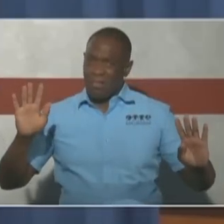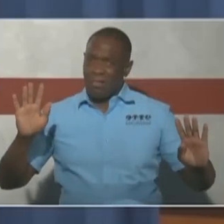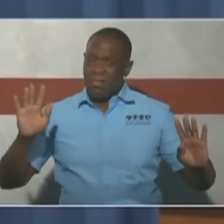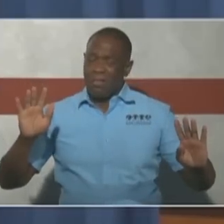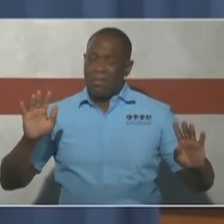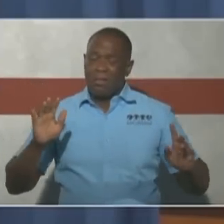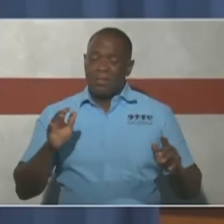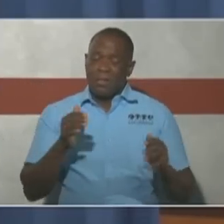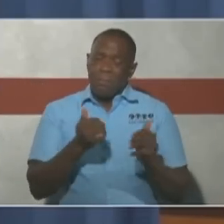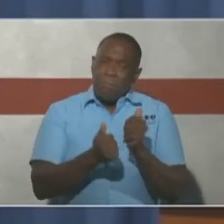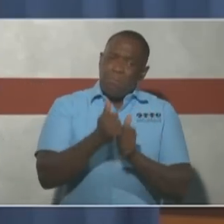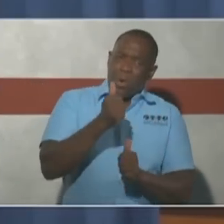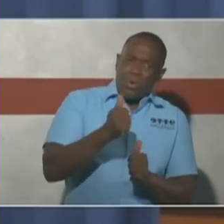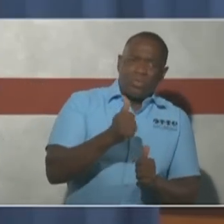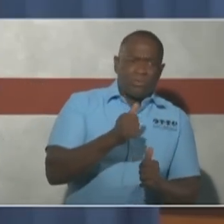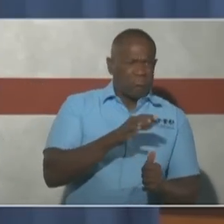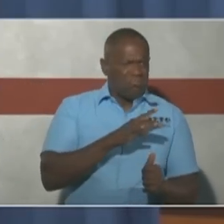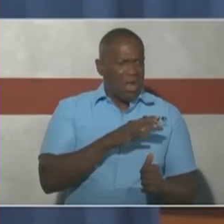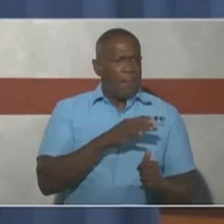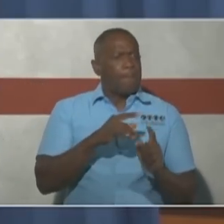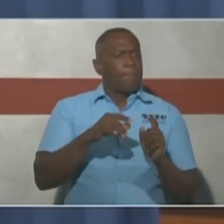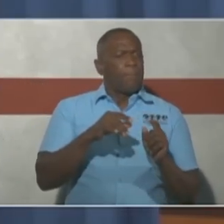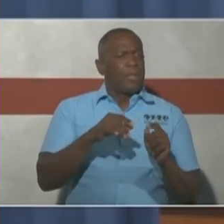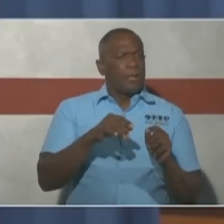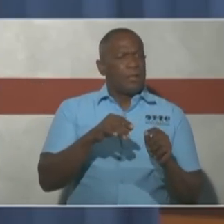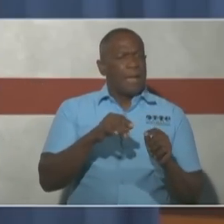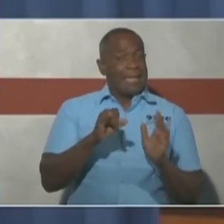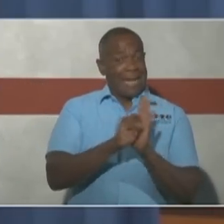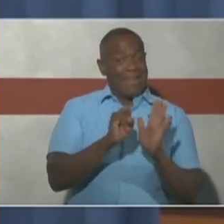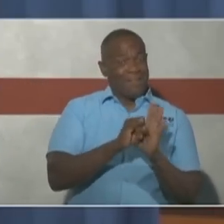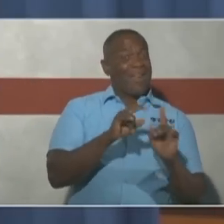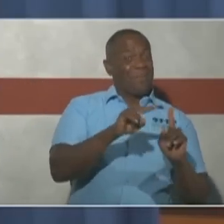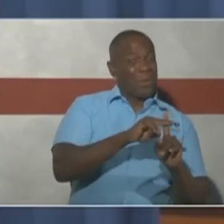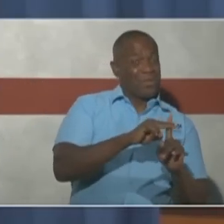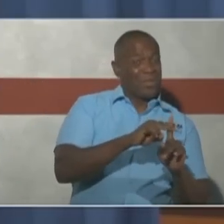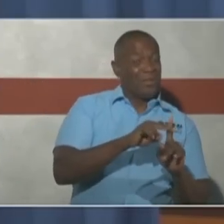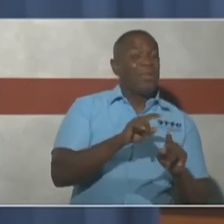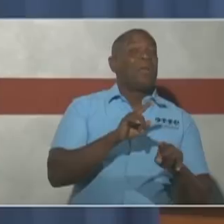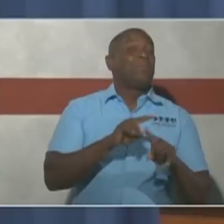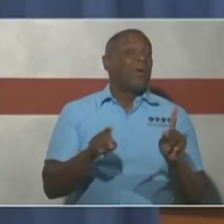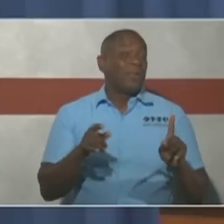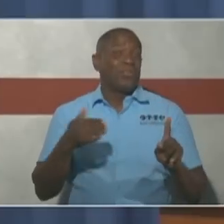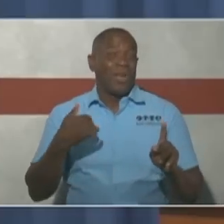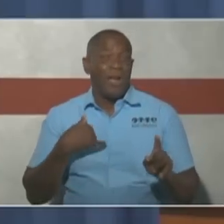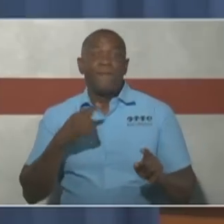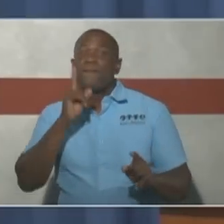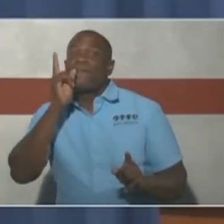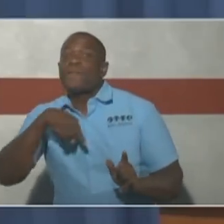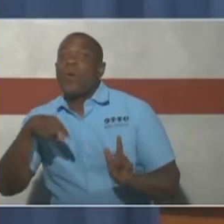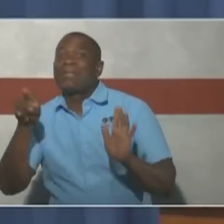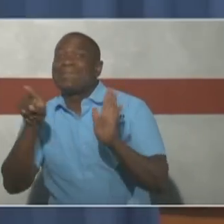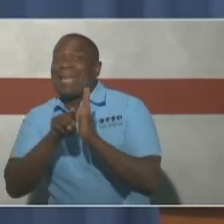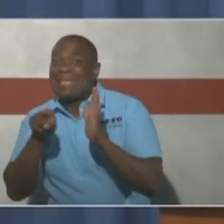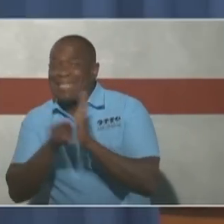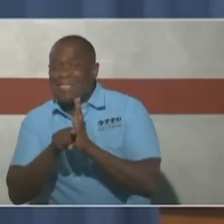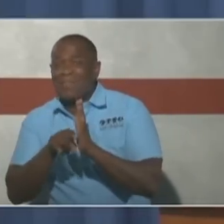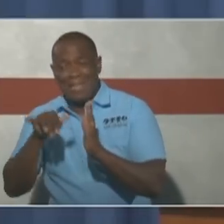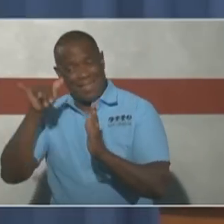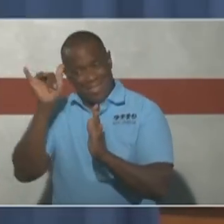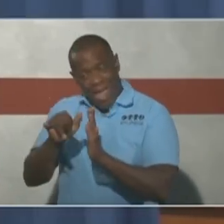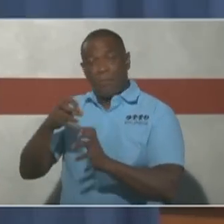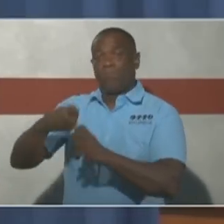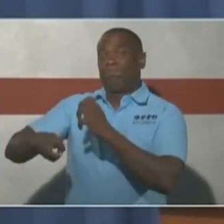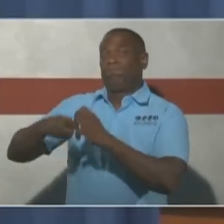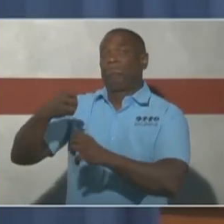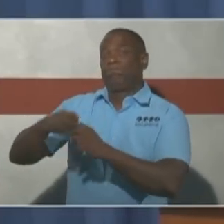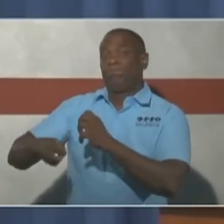of testing, you wear your mask, you do what you need to do, you have your test and you return. So generally speaking, that is allowable. How much reliance